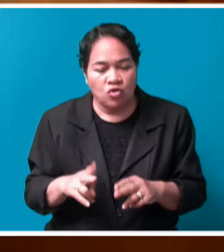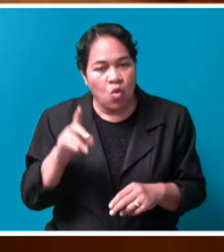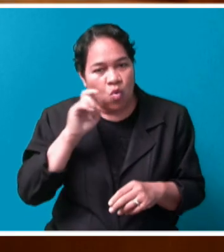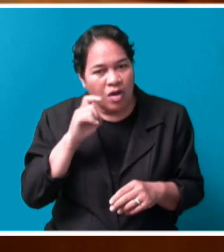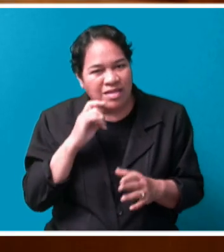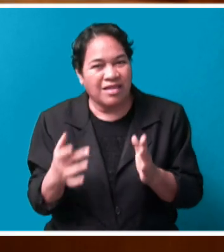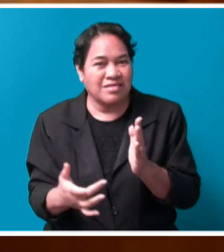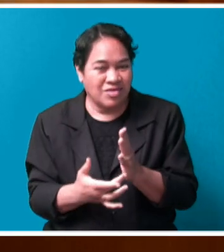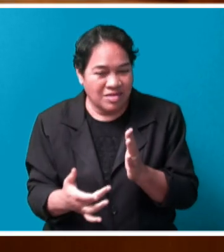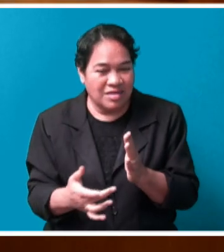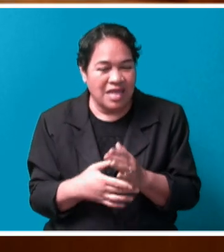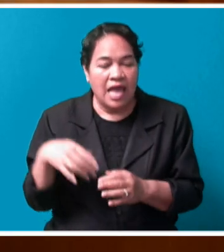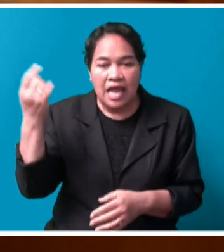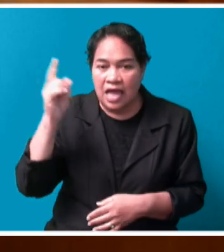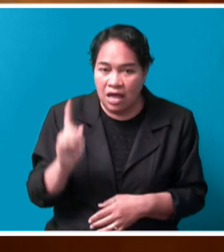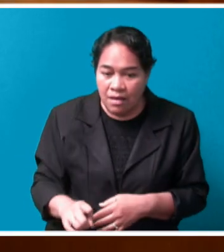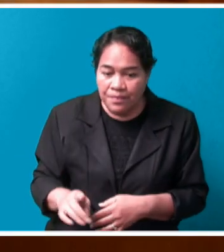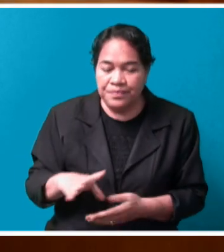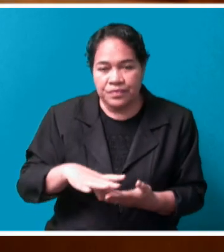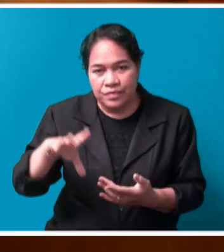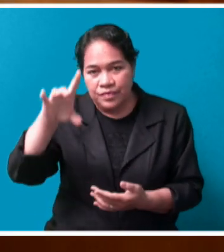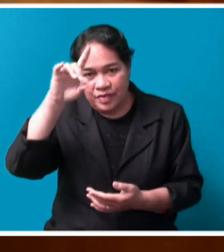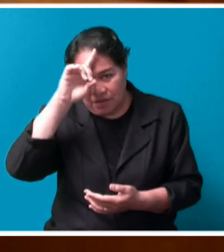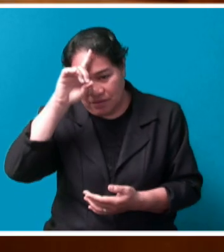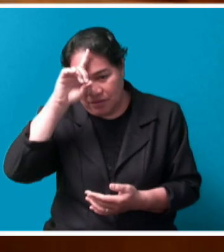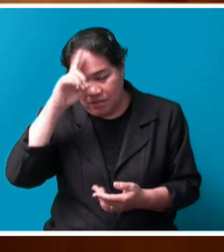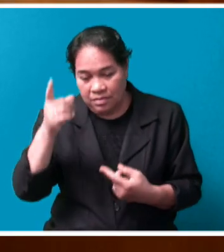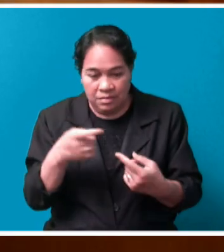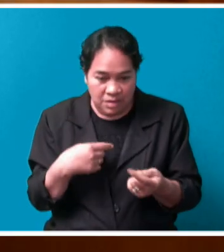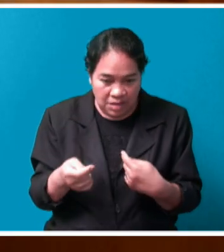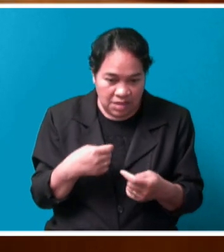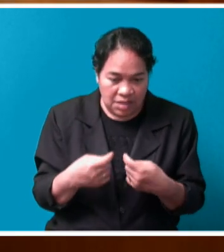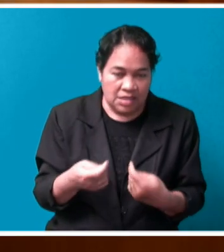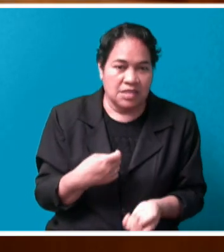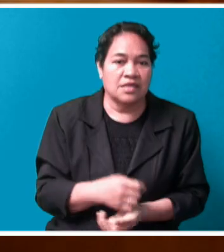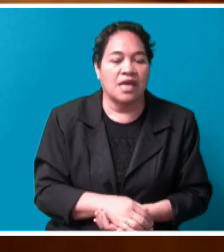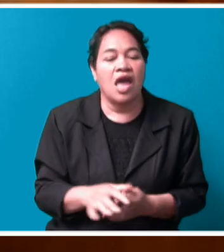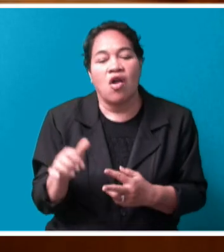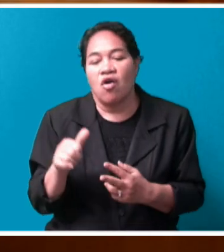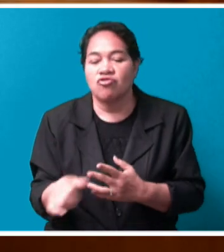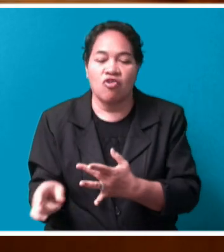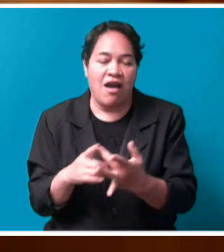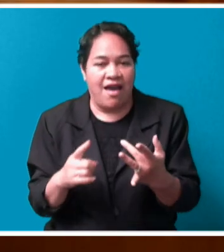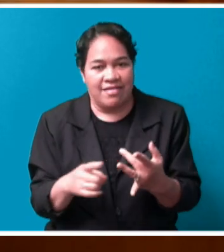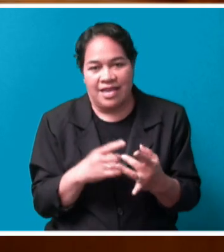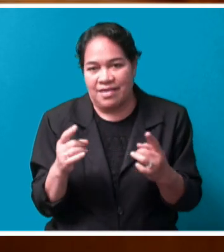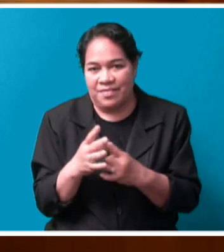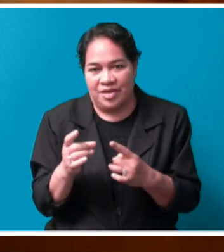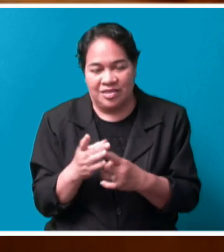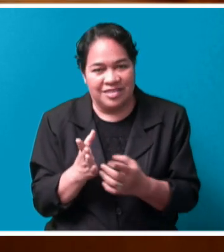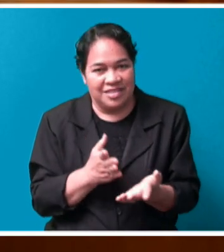sanitation, electricity, education, market or trading posts, and other essential